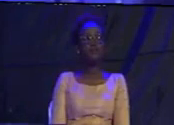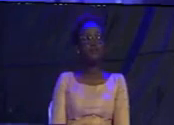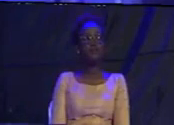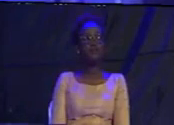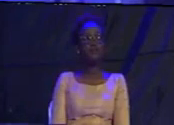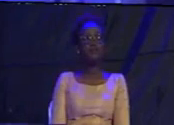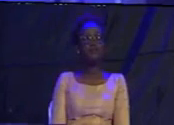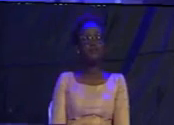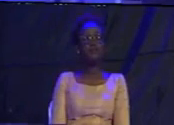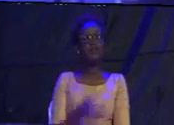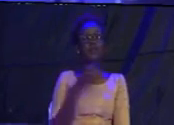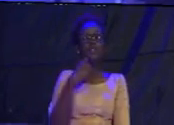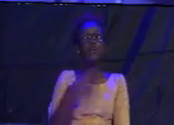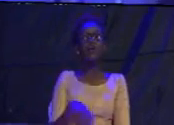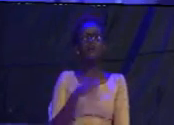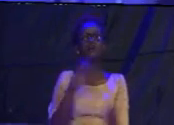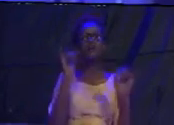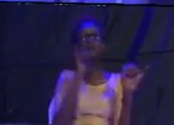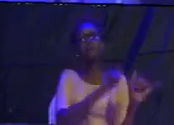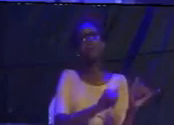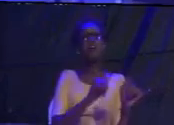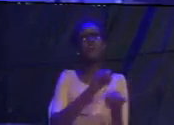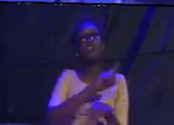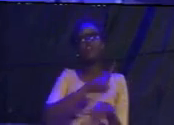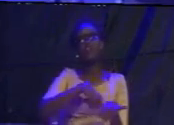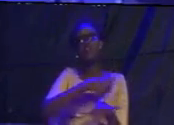the airport. They spend hours